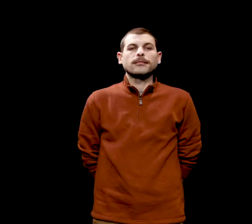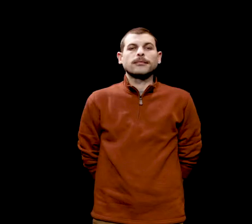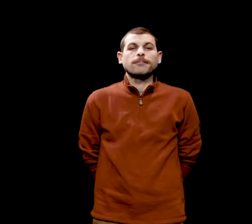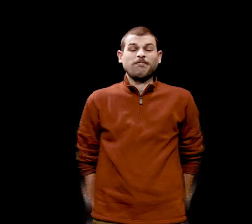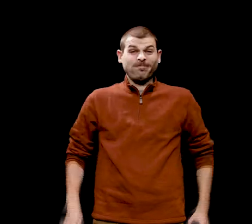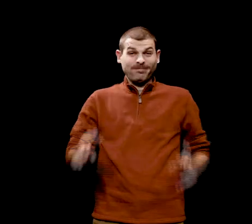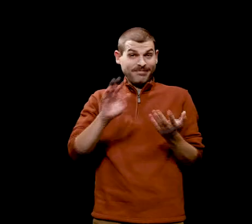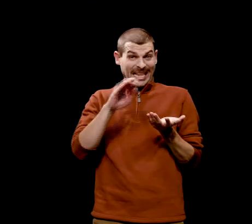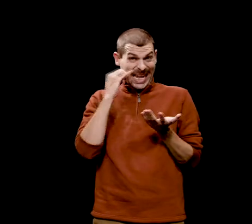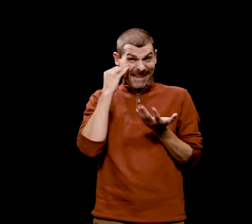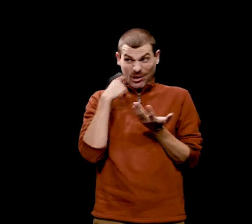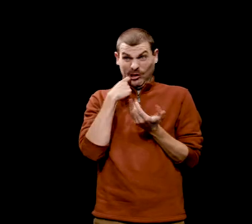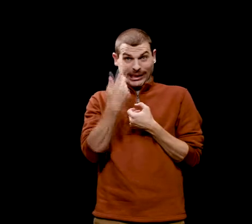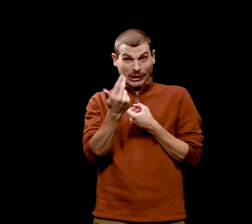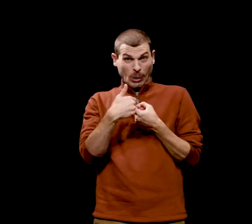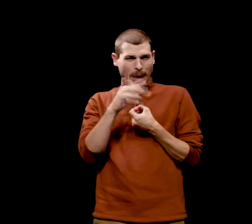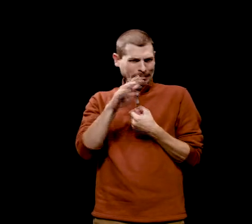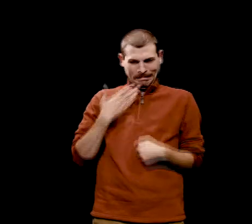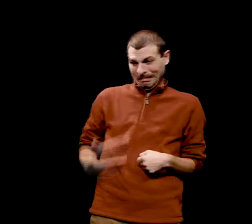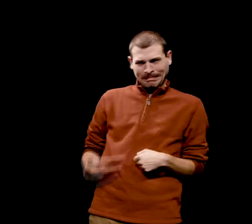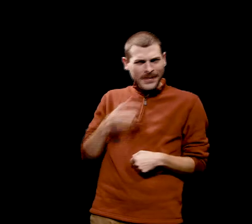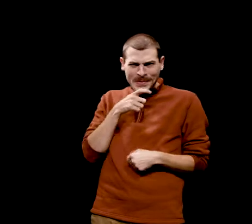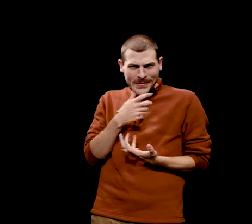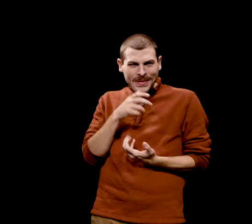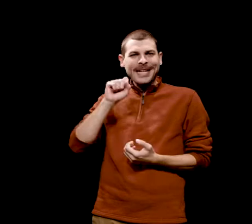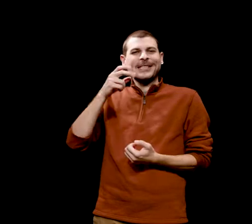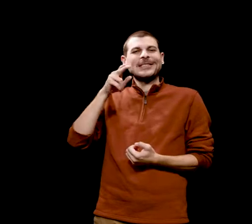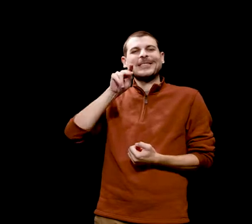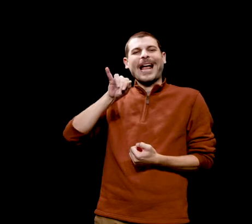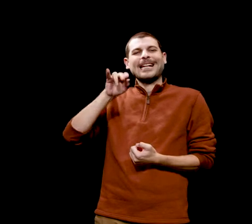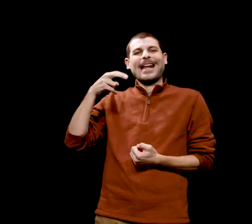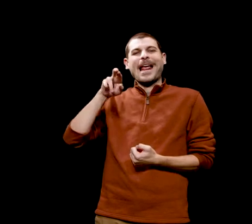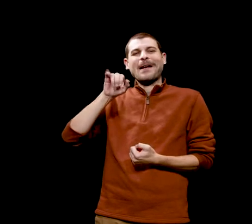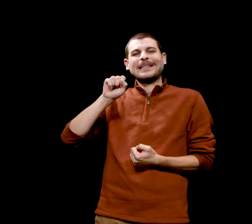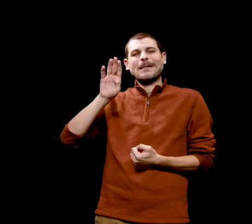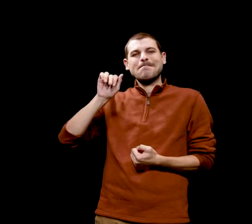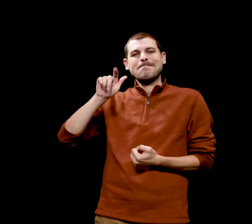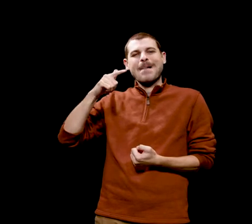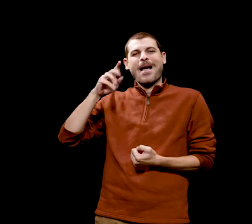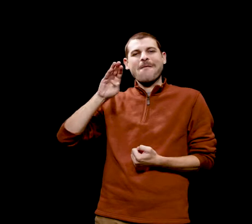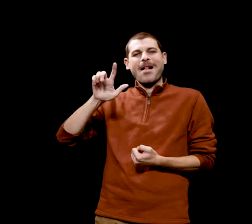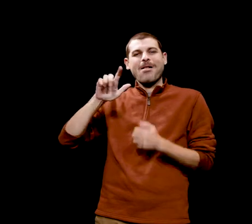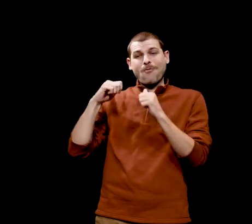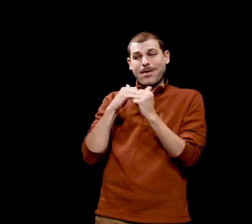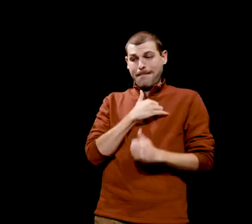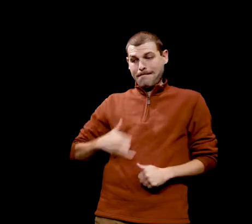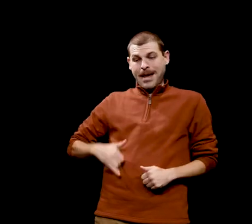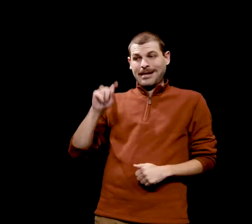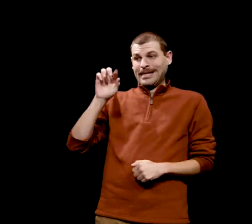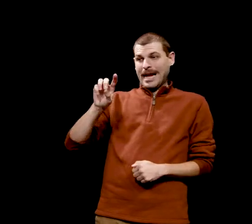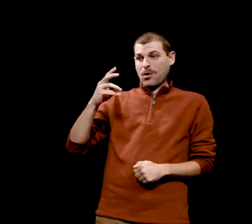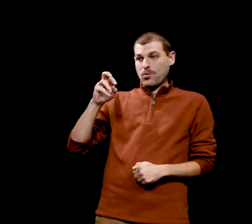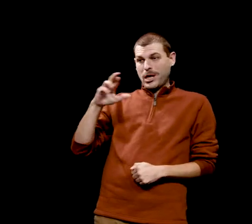If you're just tuning in, I'm Shani Harris-Bagwell, here with Mayor Ted Wheeler and mayoral candidate Sarah Iannarone at the Mayoral Debate